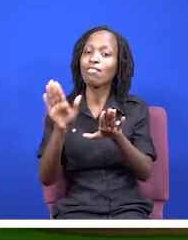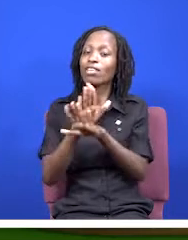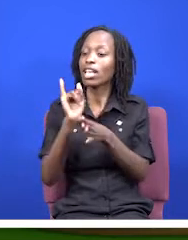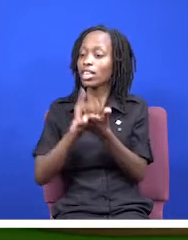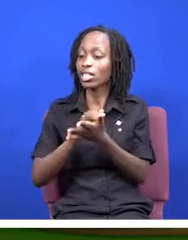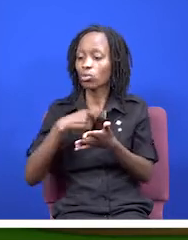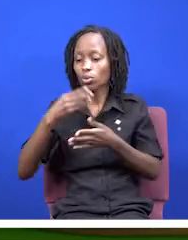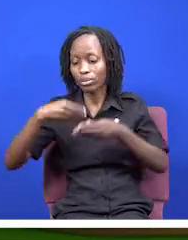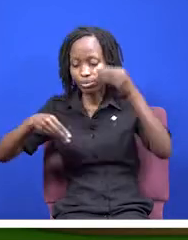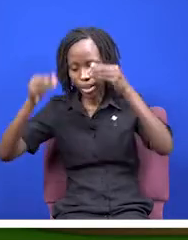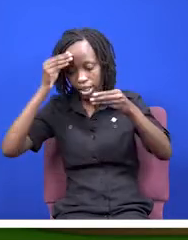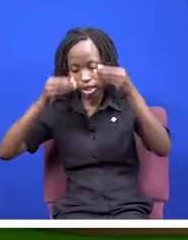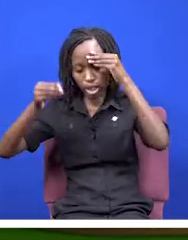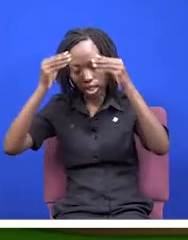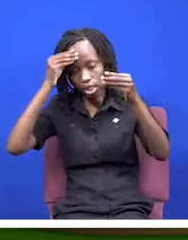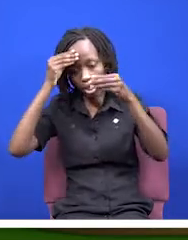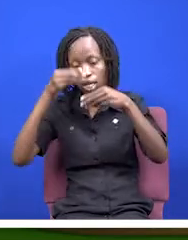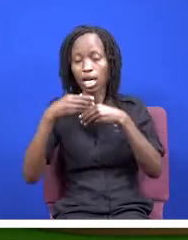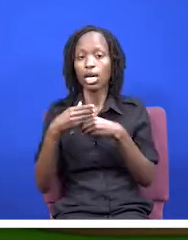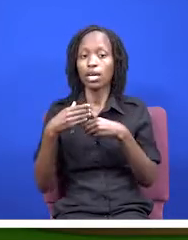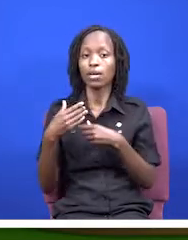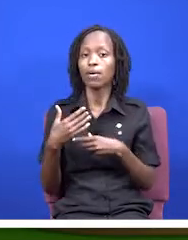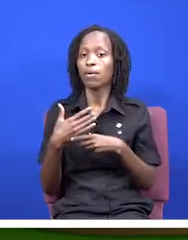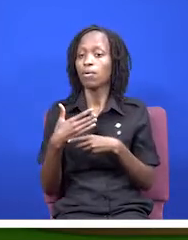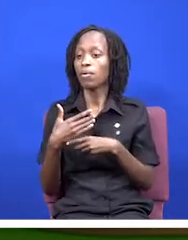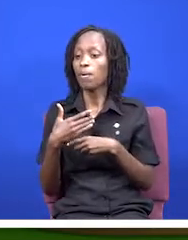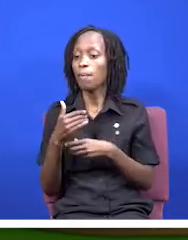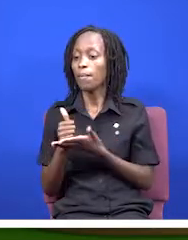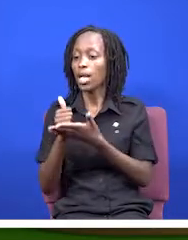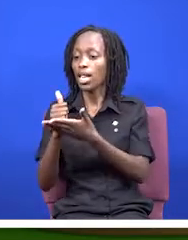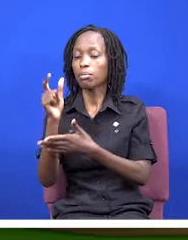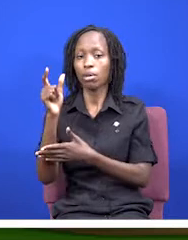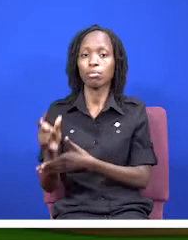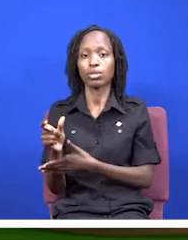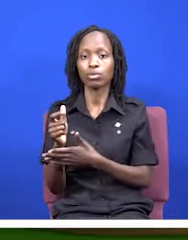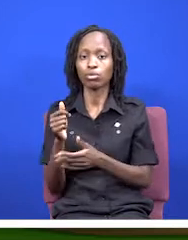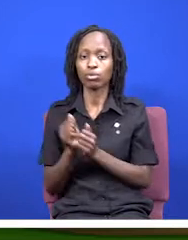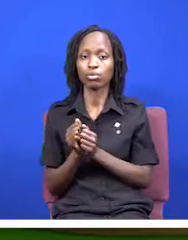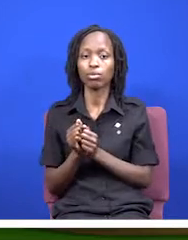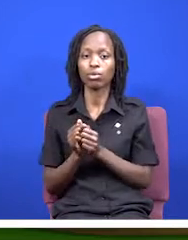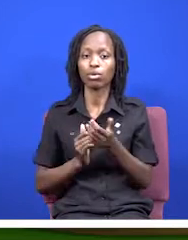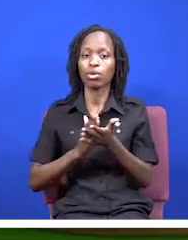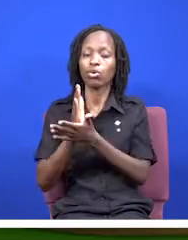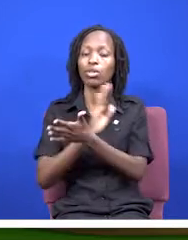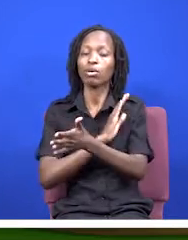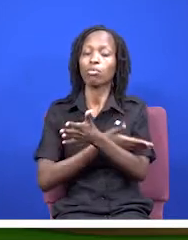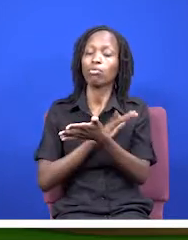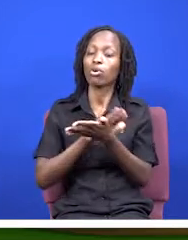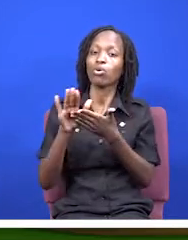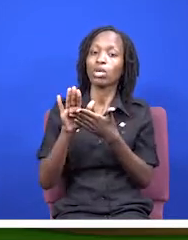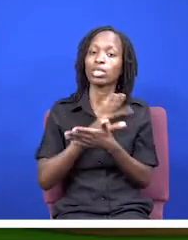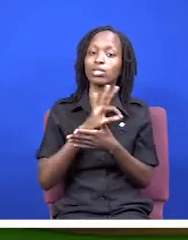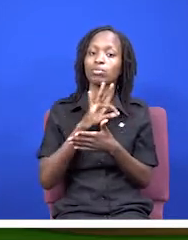everything that we have learned to make a difference in someone's life in the power of the